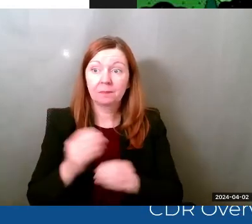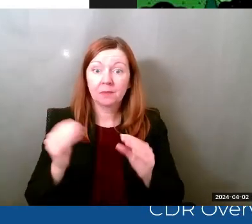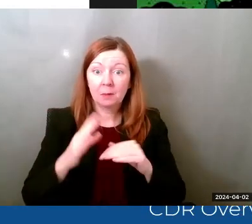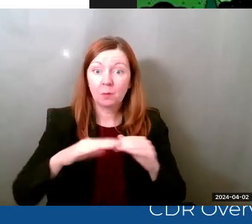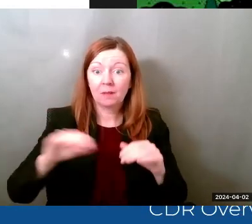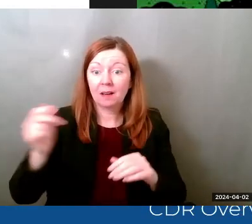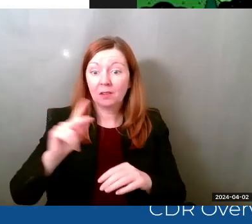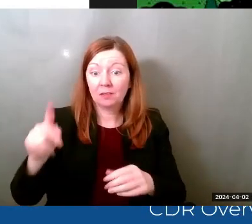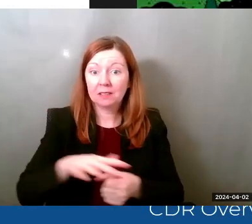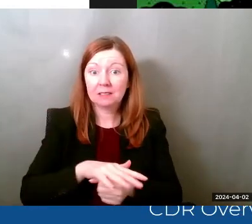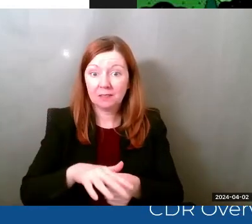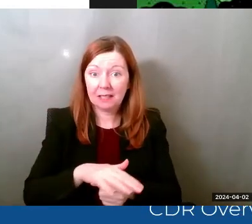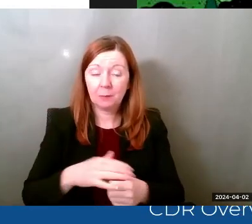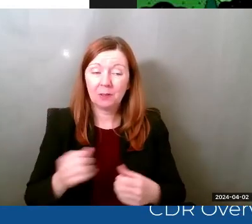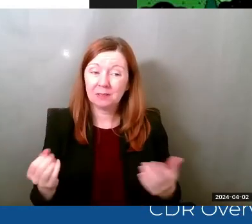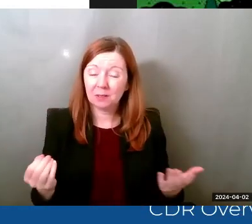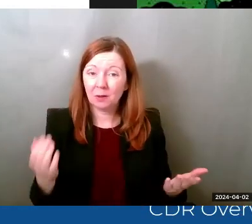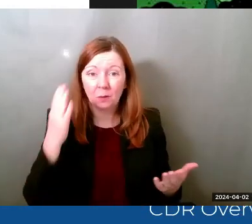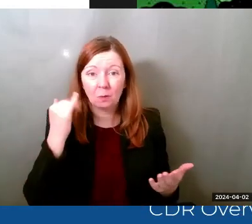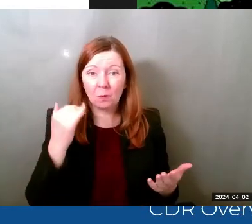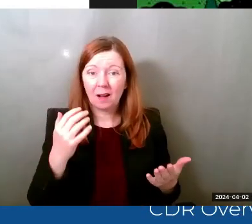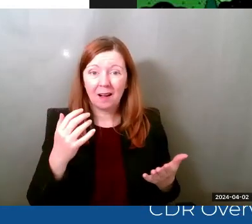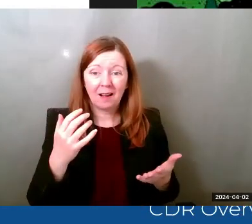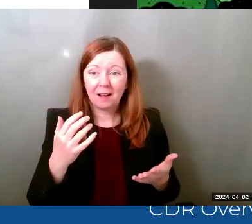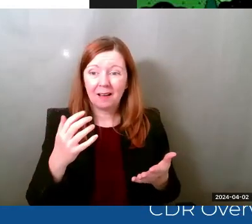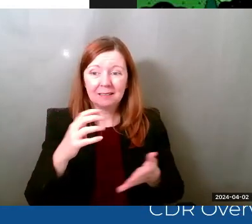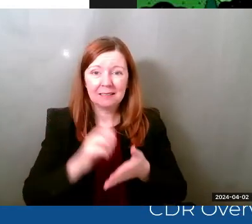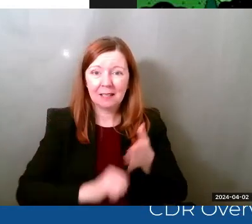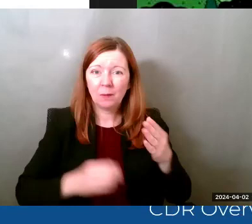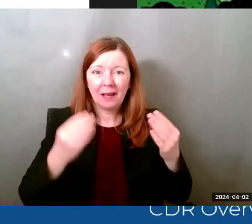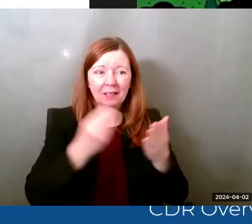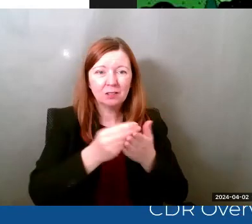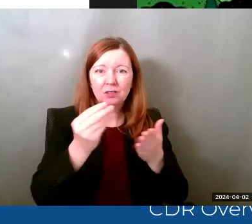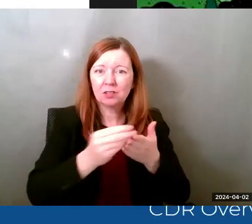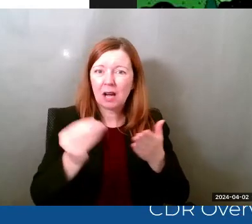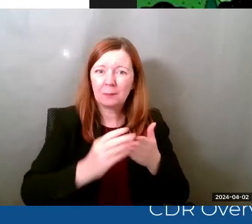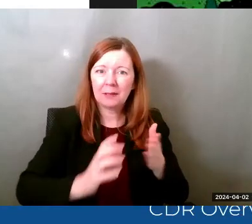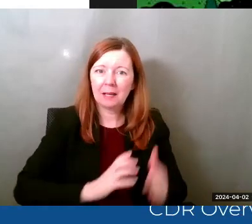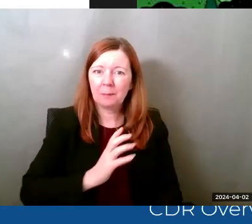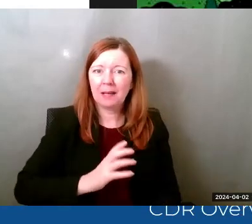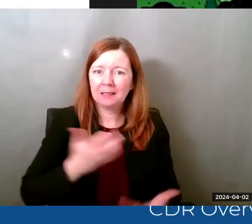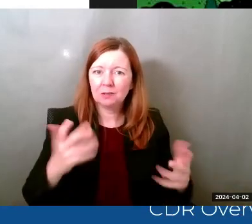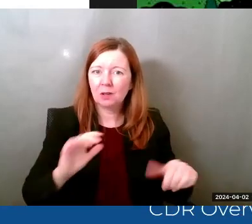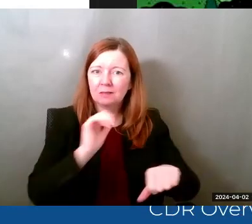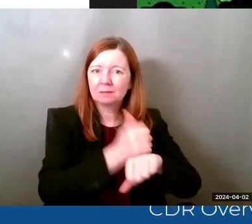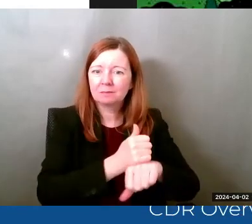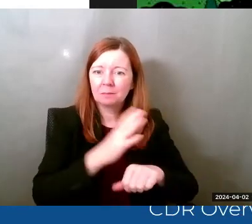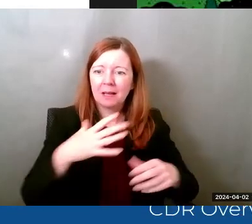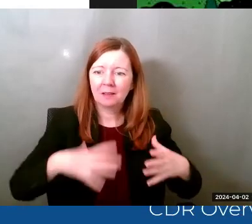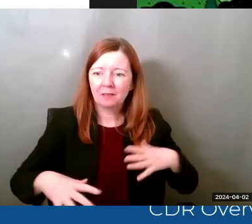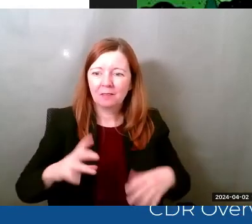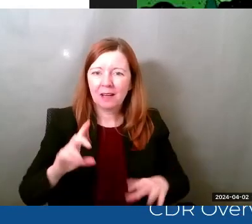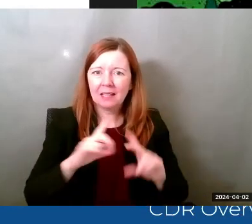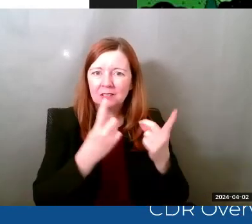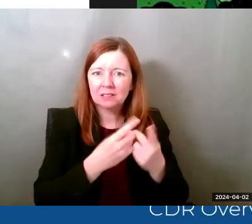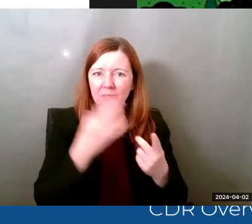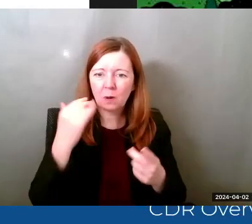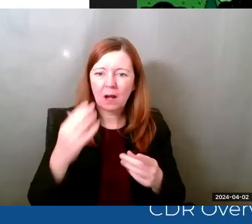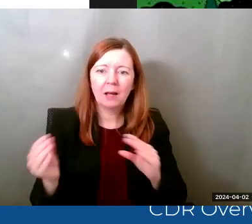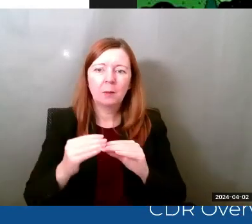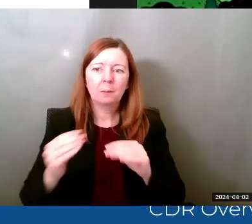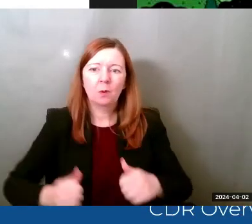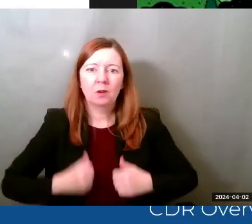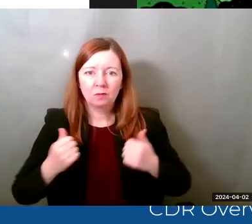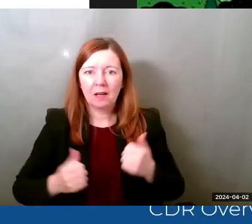other Philadelphia neighborhoods. So why take away the shopping amenities already in place that's set in by the fashion district? More residents